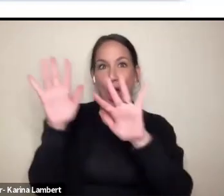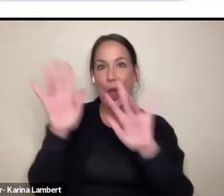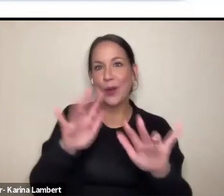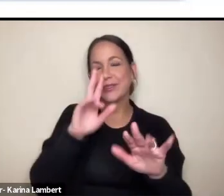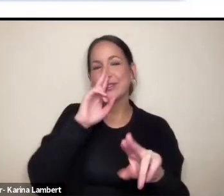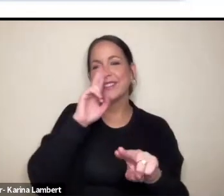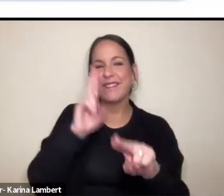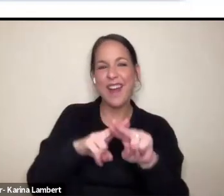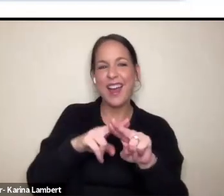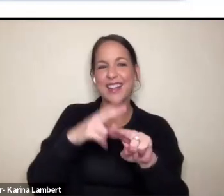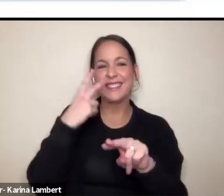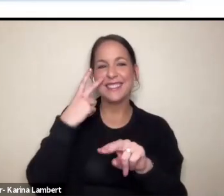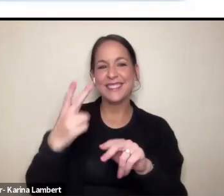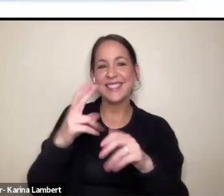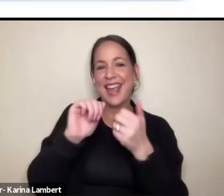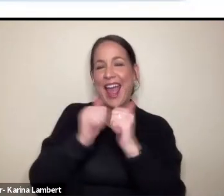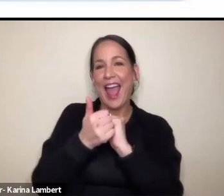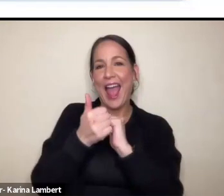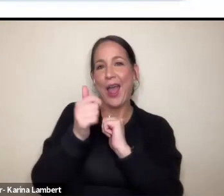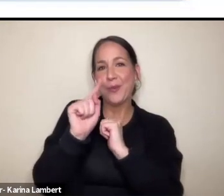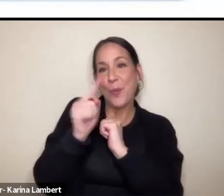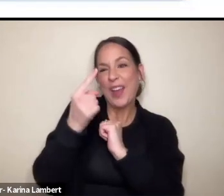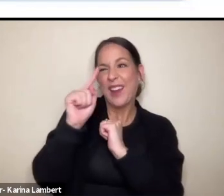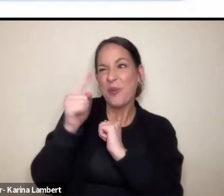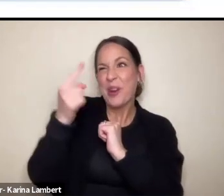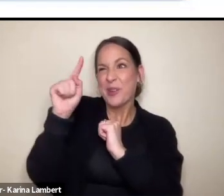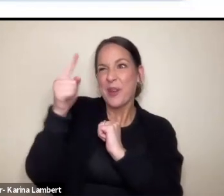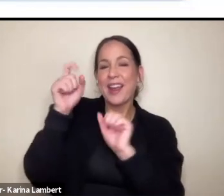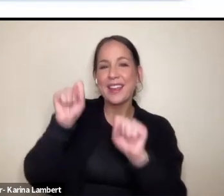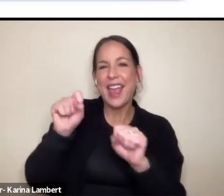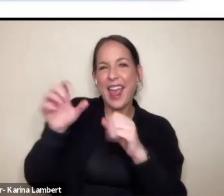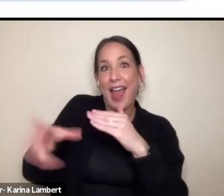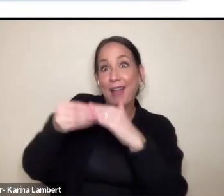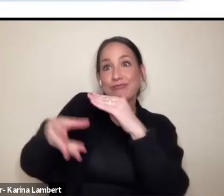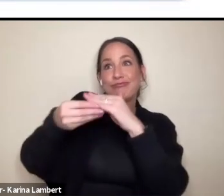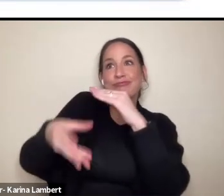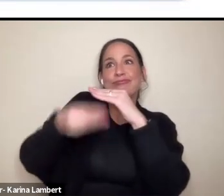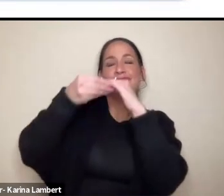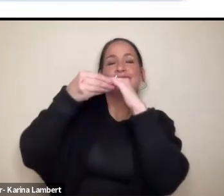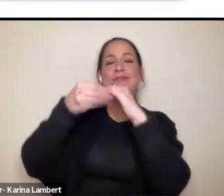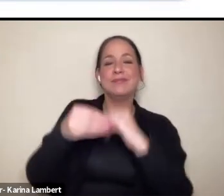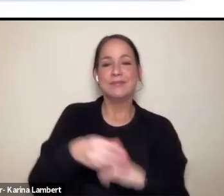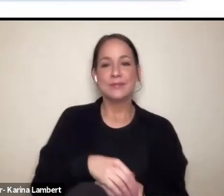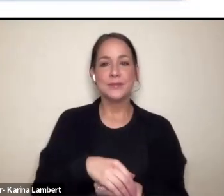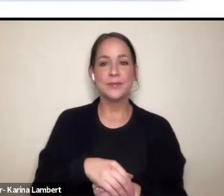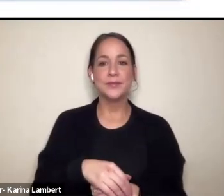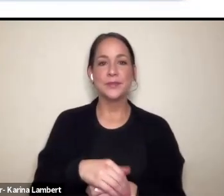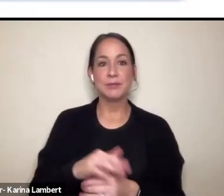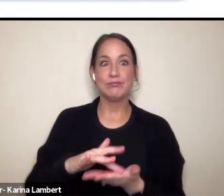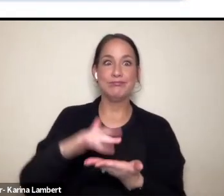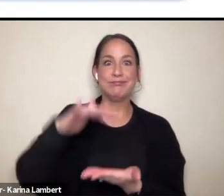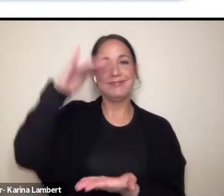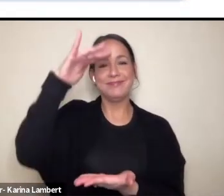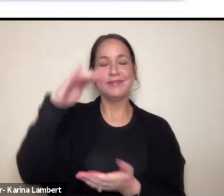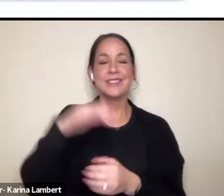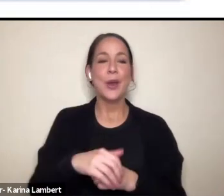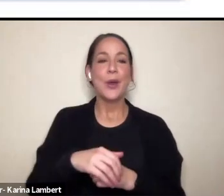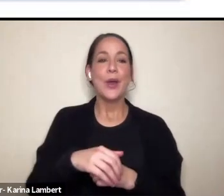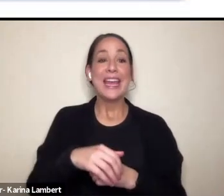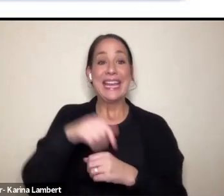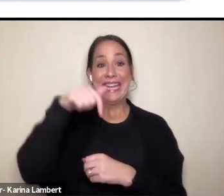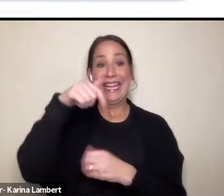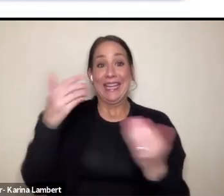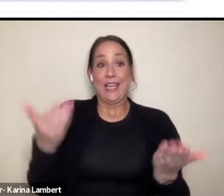how little bits can really add up. So these are just some of our features. Here in Maryland, these are our features, but again, we